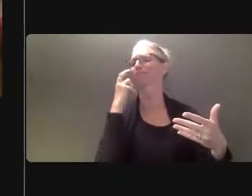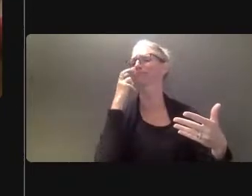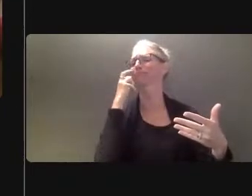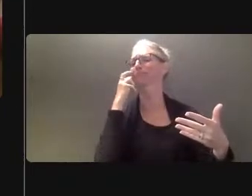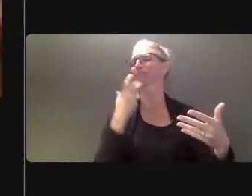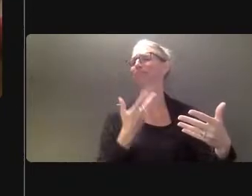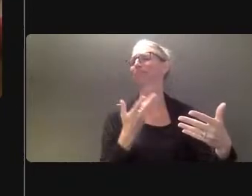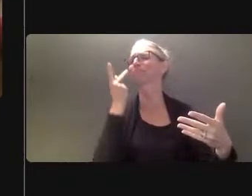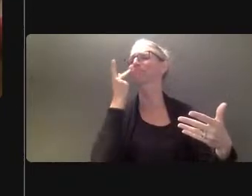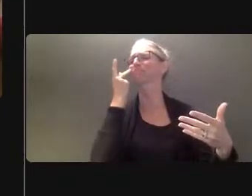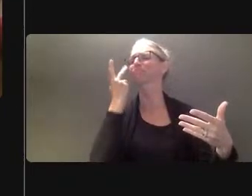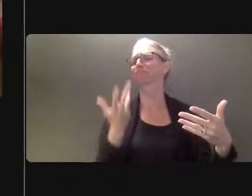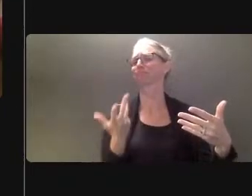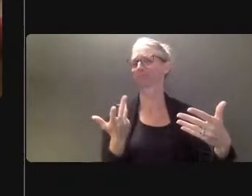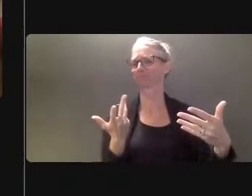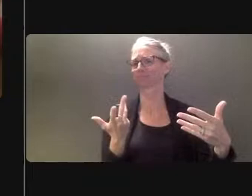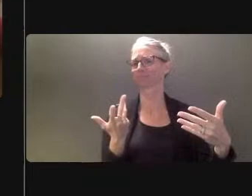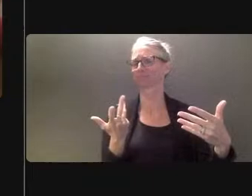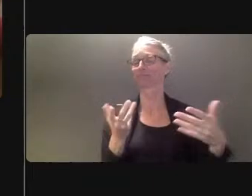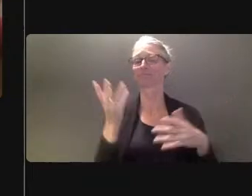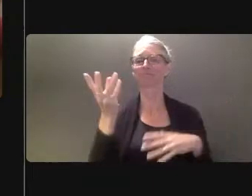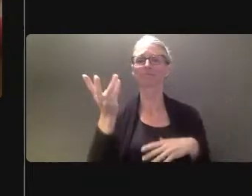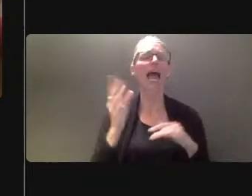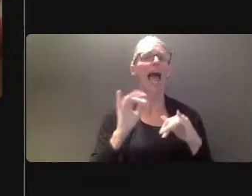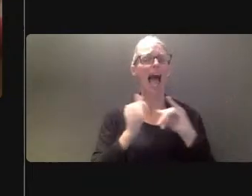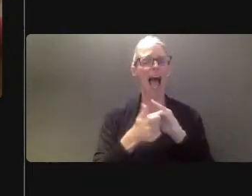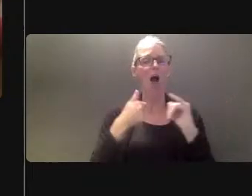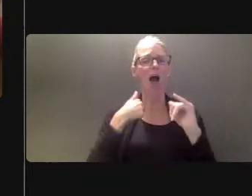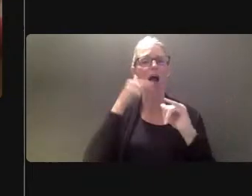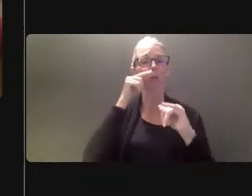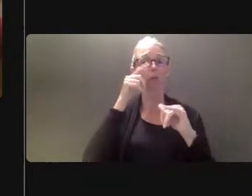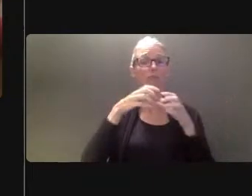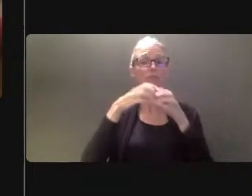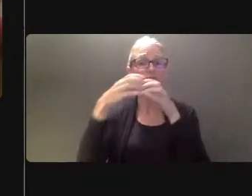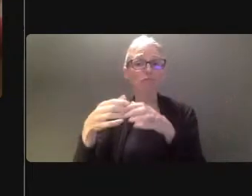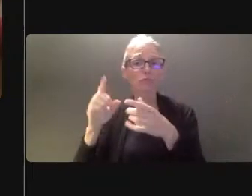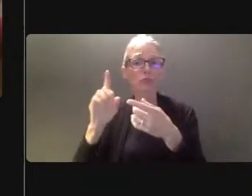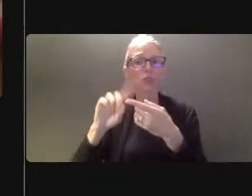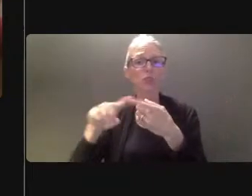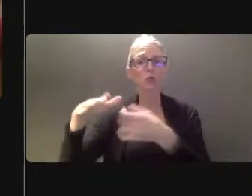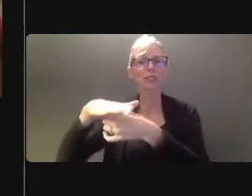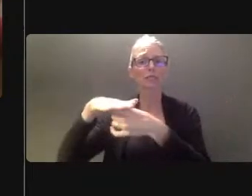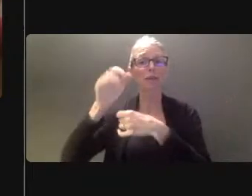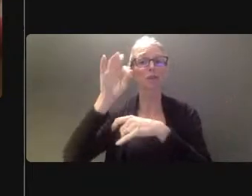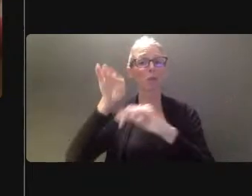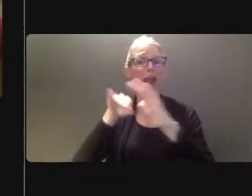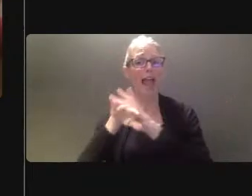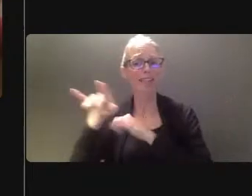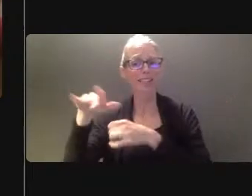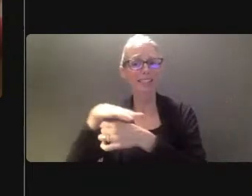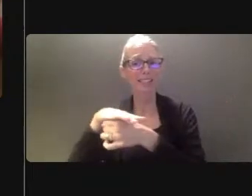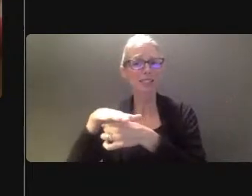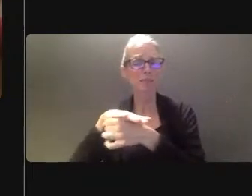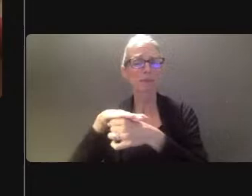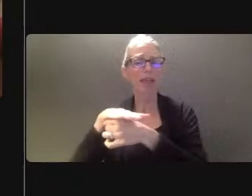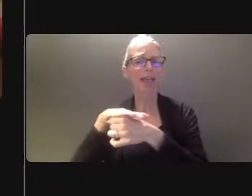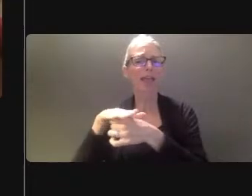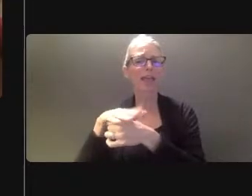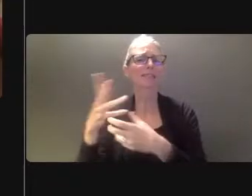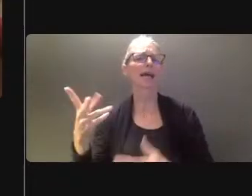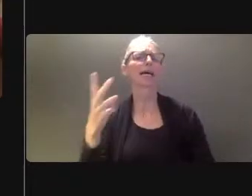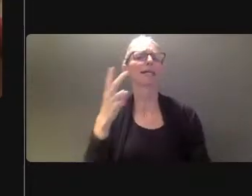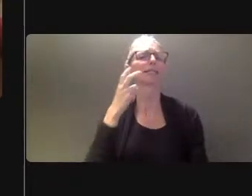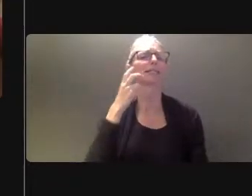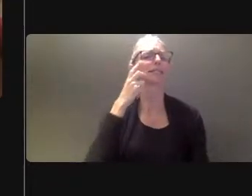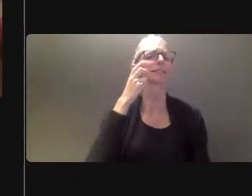answers about where you'll go and how you'll access spaces. What are some of the signals that you look for that lets you